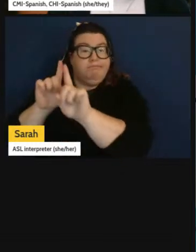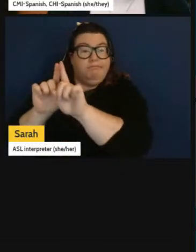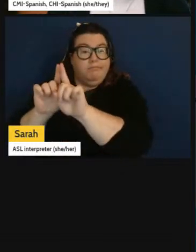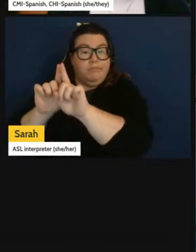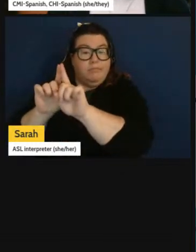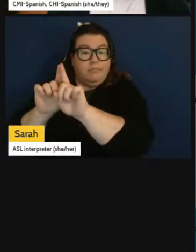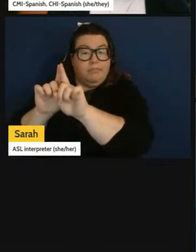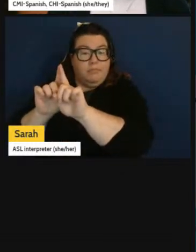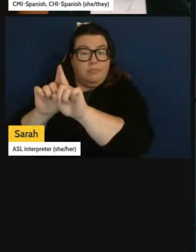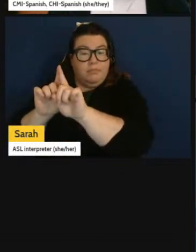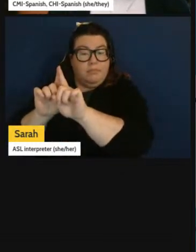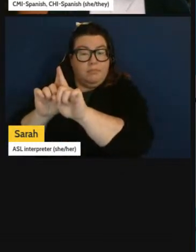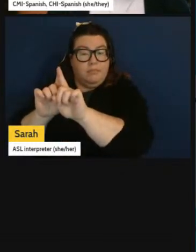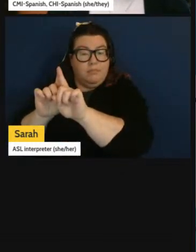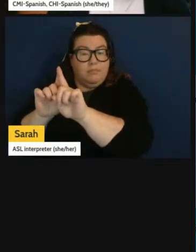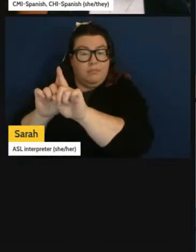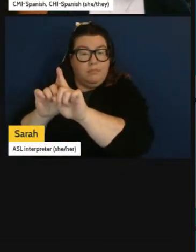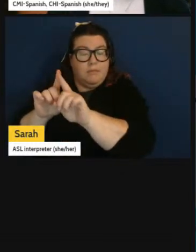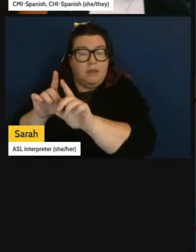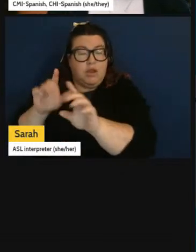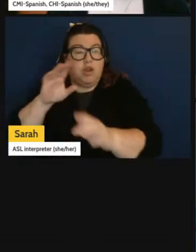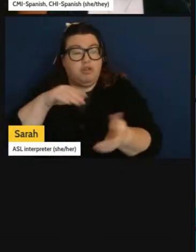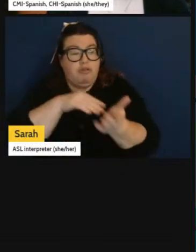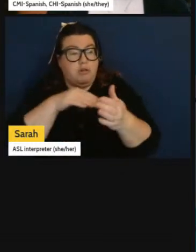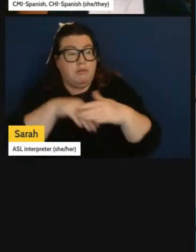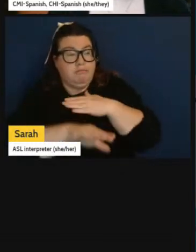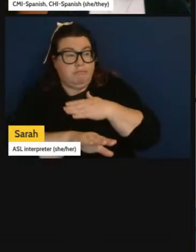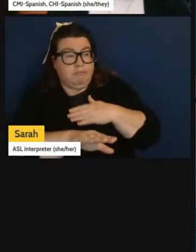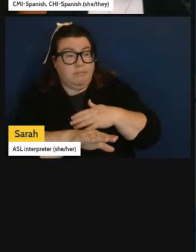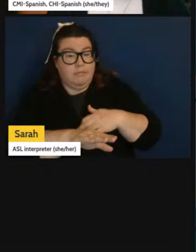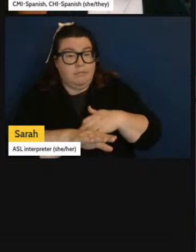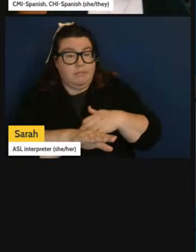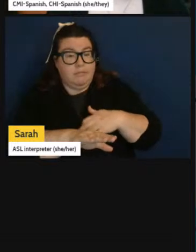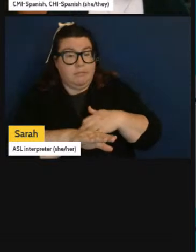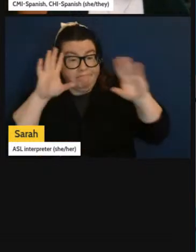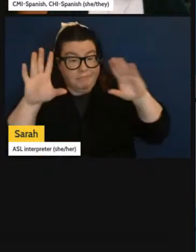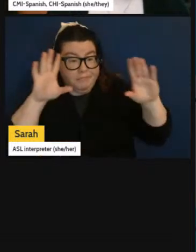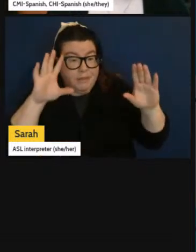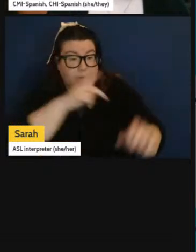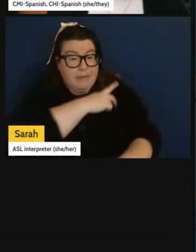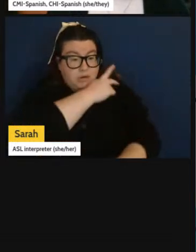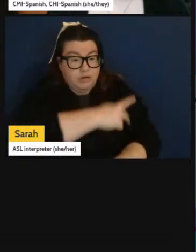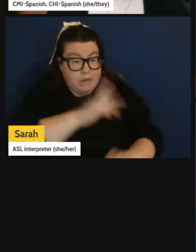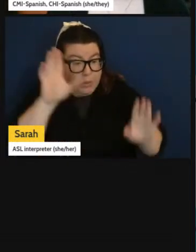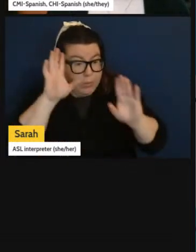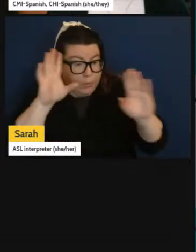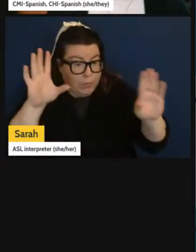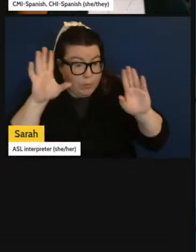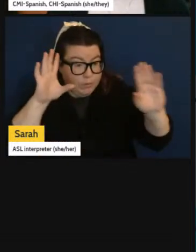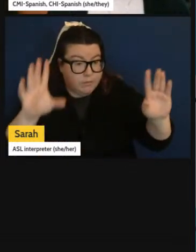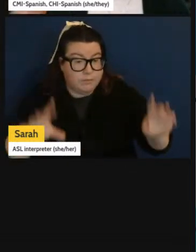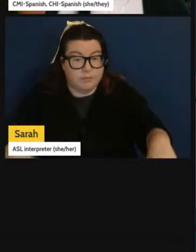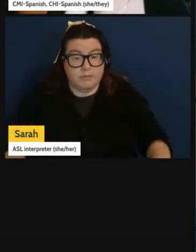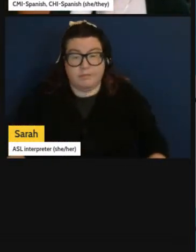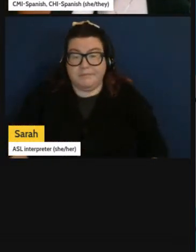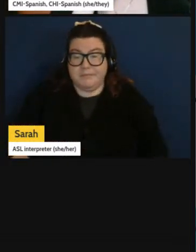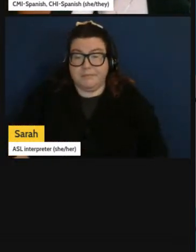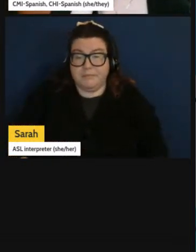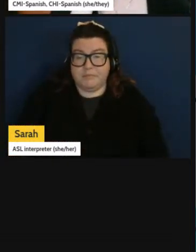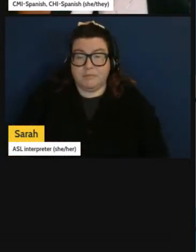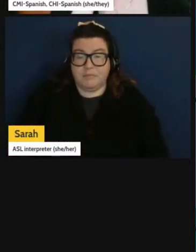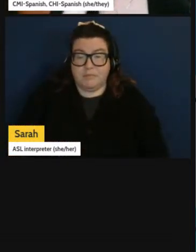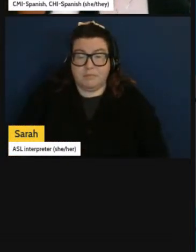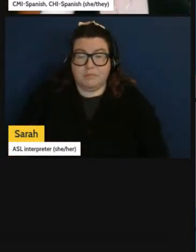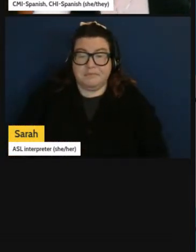nurse. So the doctor enters the room and the doctor greets the patient. The patient greets